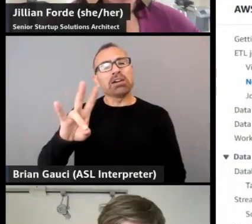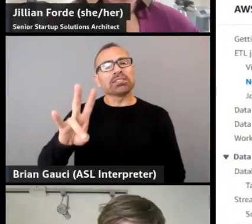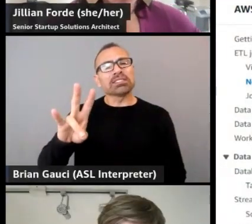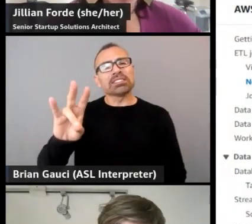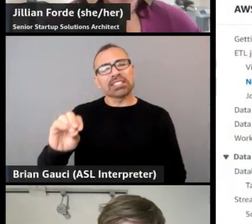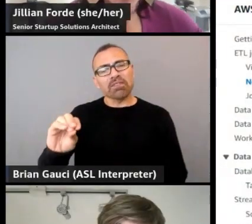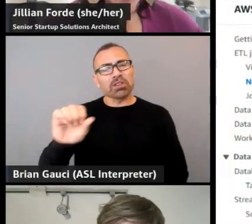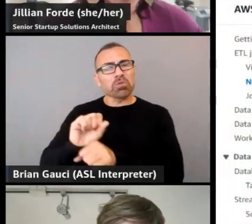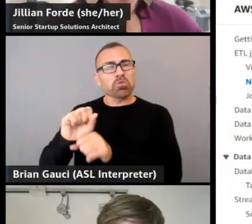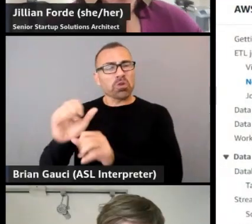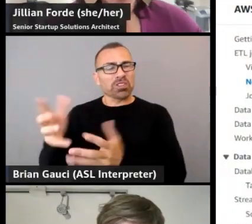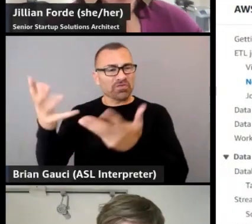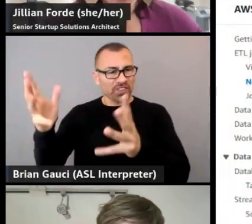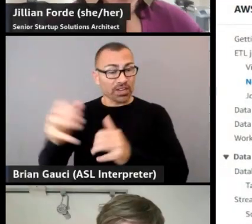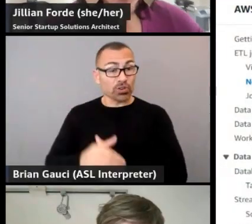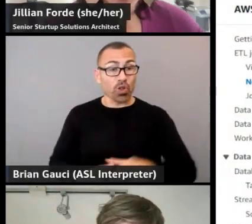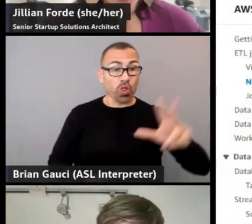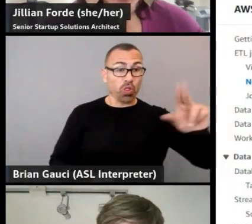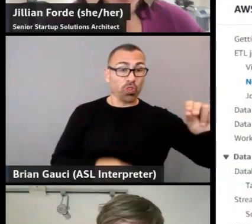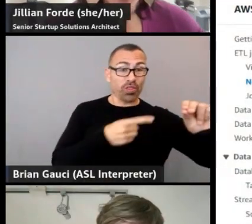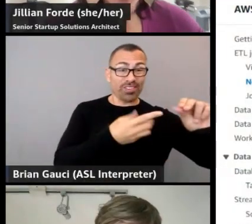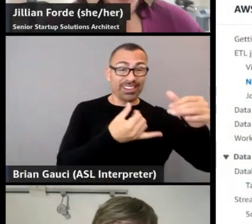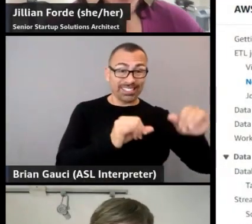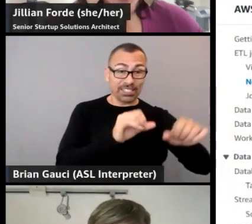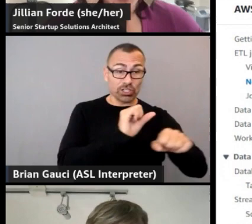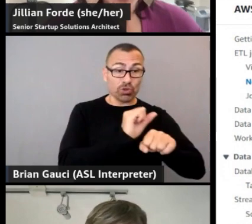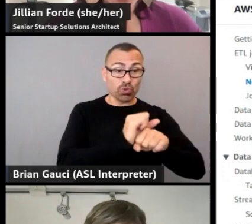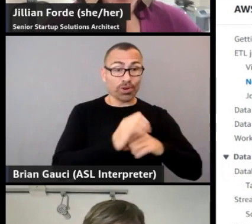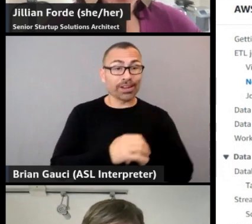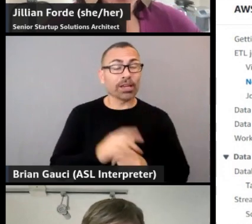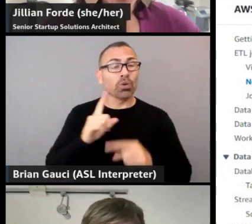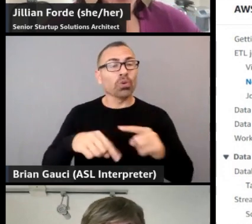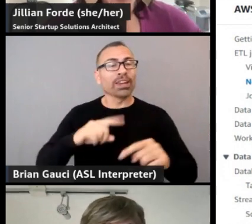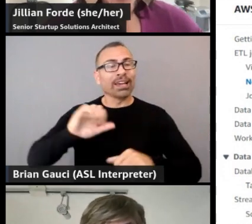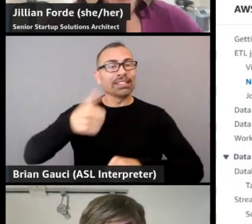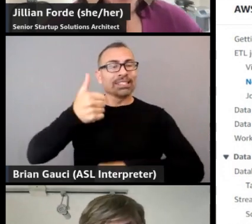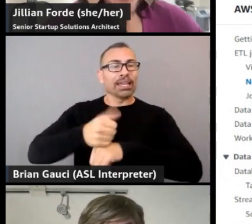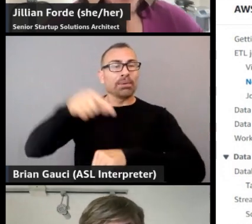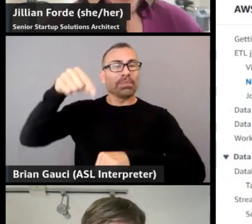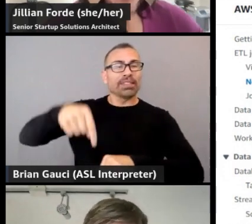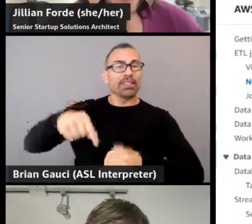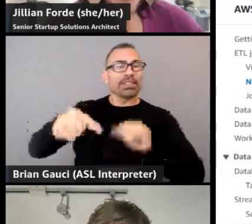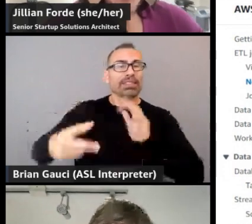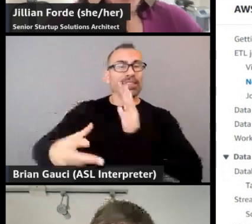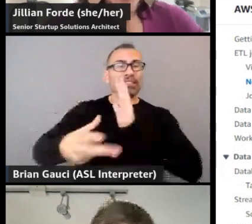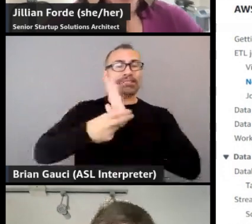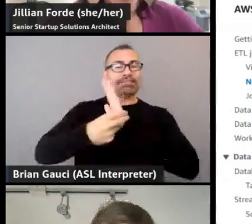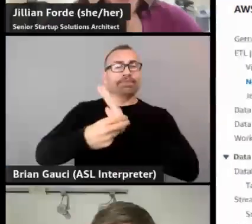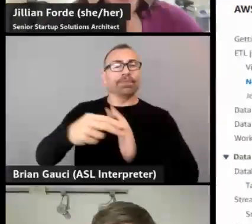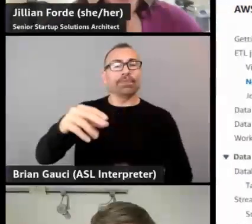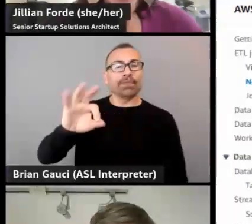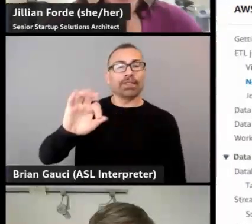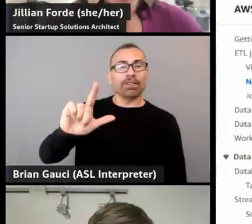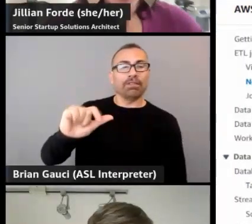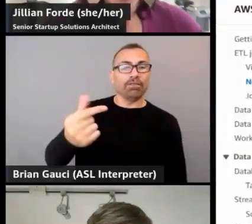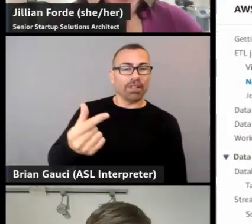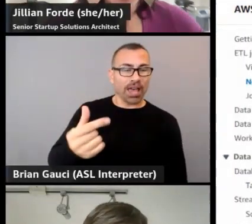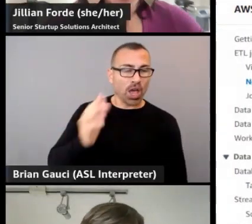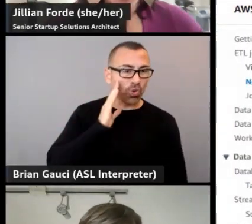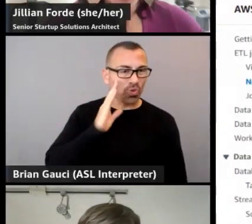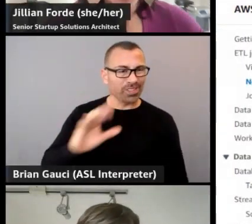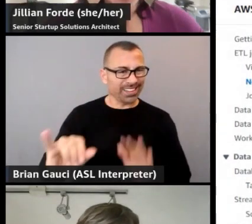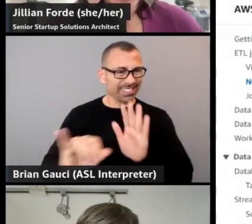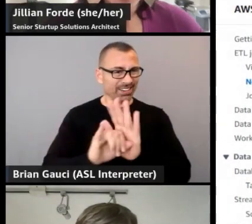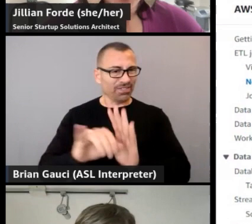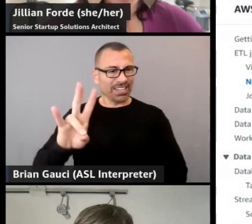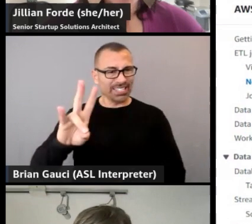are not done. What we will do is when I set this flag, we will actually identify those 70 workers which are not doing